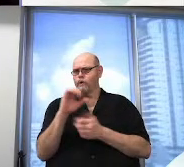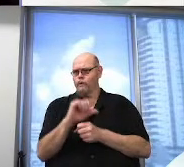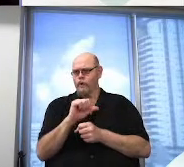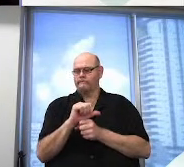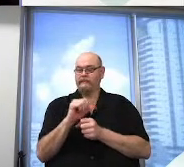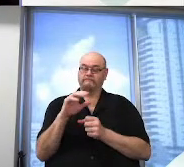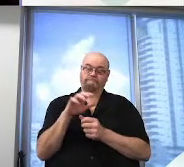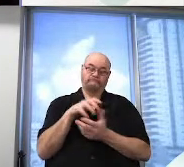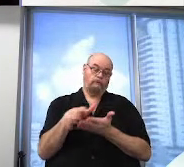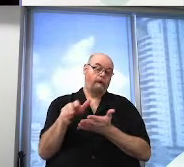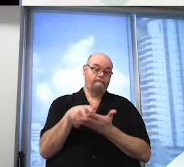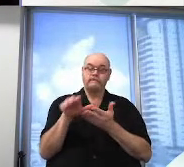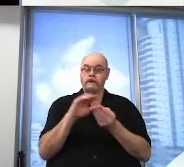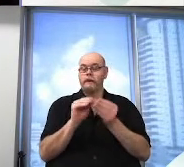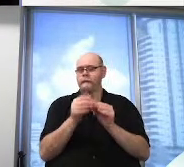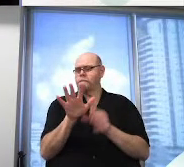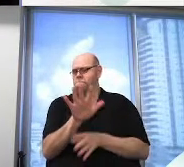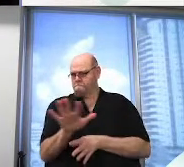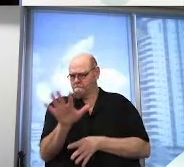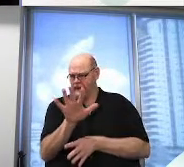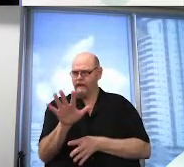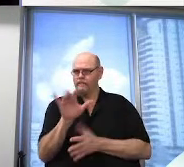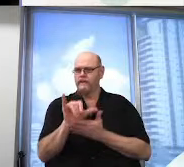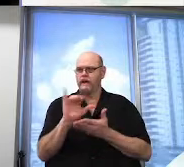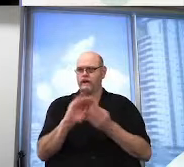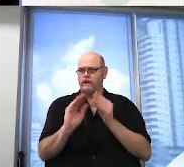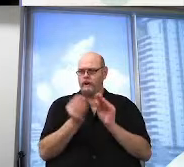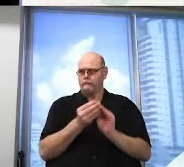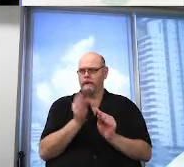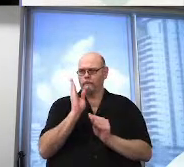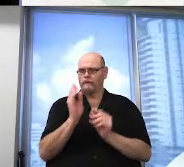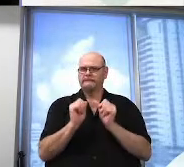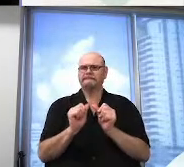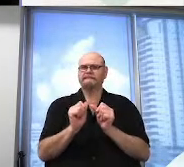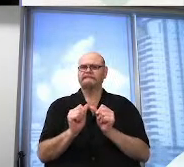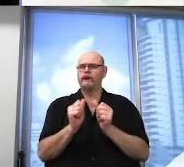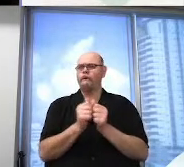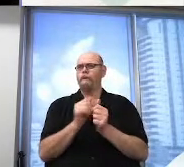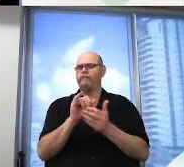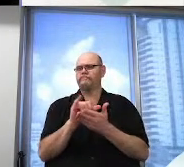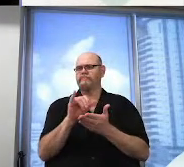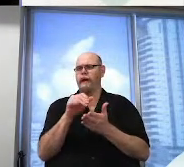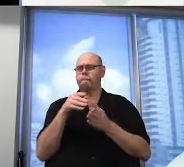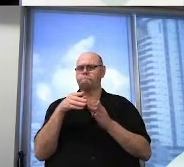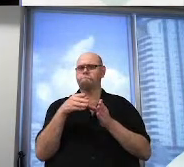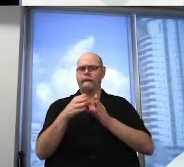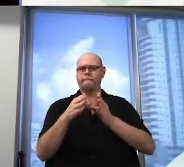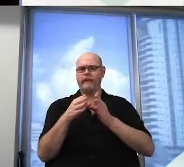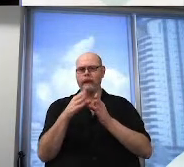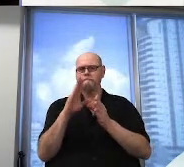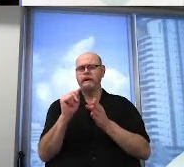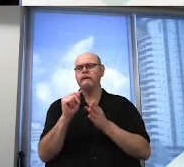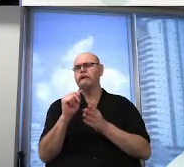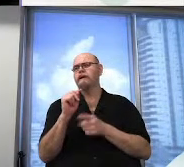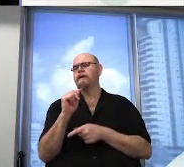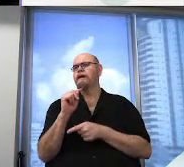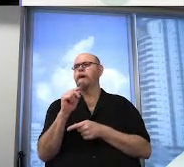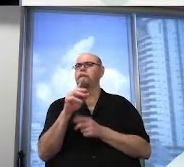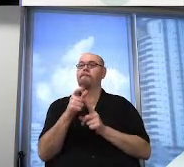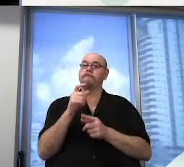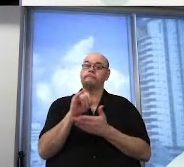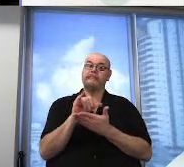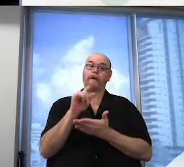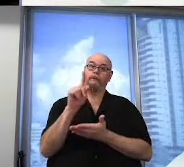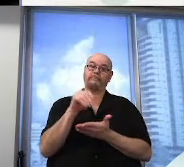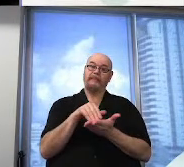numbers because I don't have the numbers memorized, but around that number, we'll continue fitting that pipeline. Of those, we have